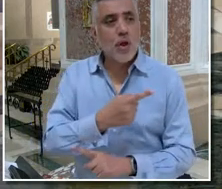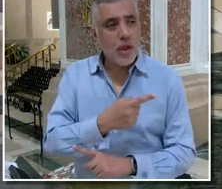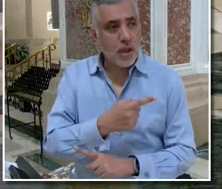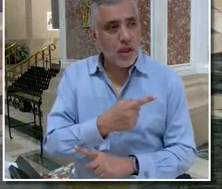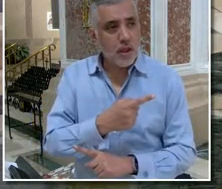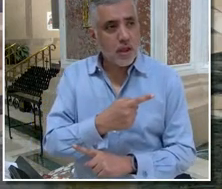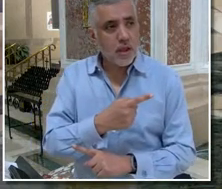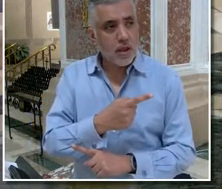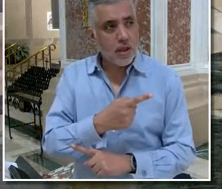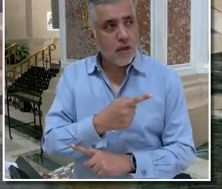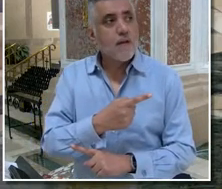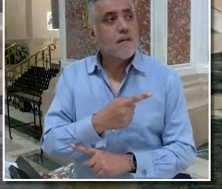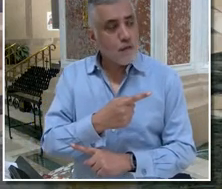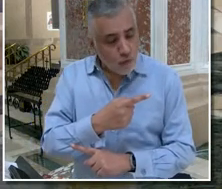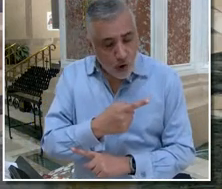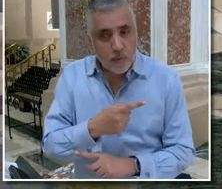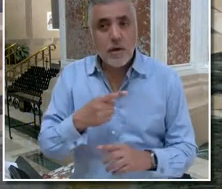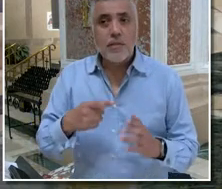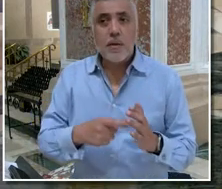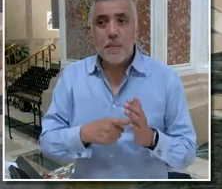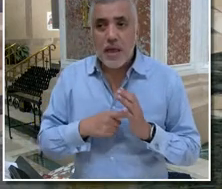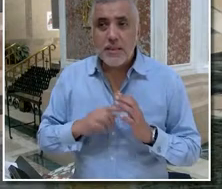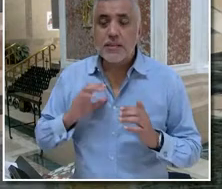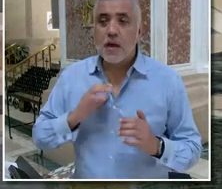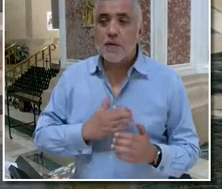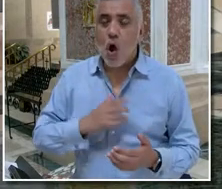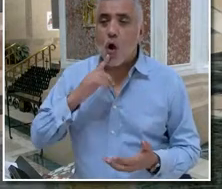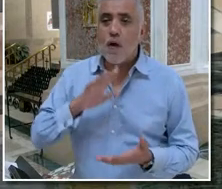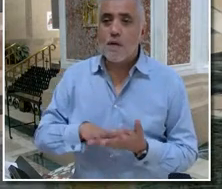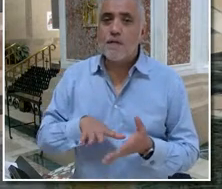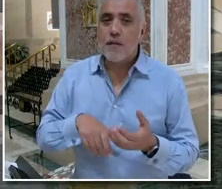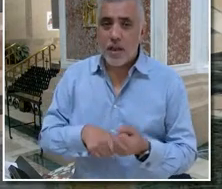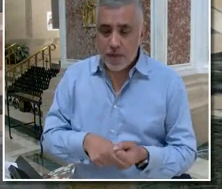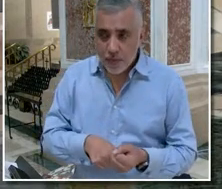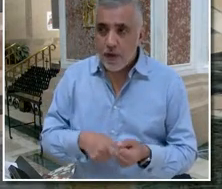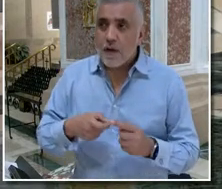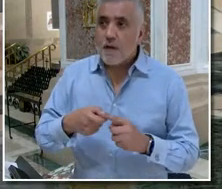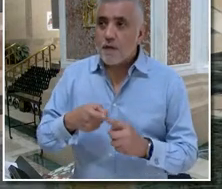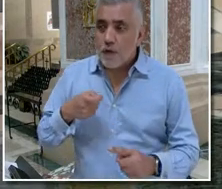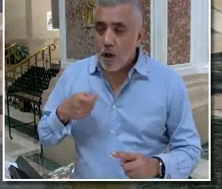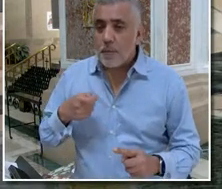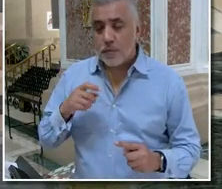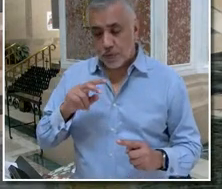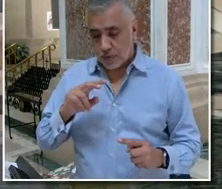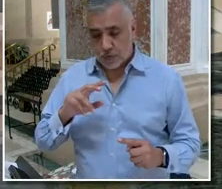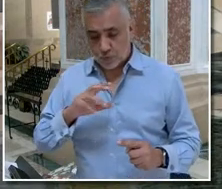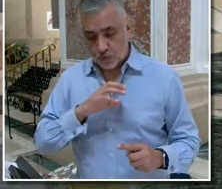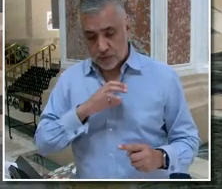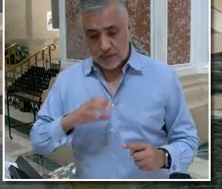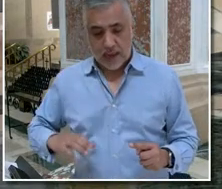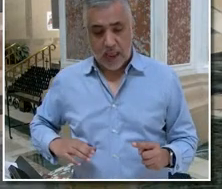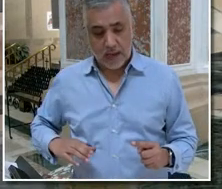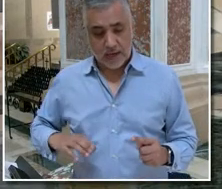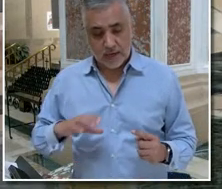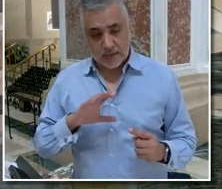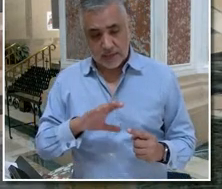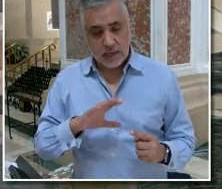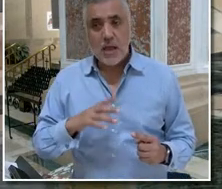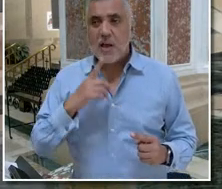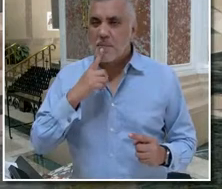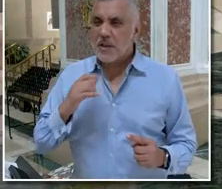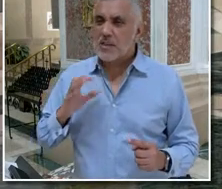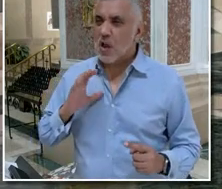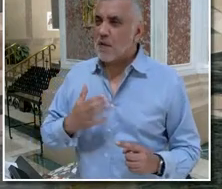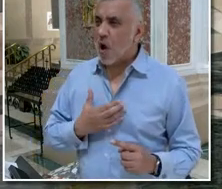directives, from the mandates of our faith, from the norms of Christianity, because of